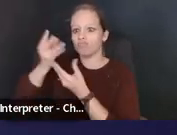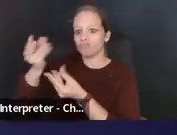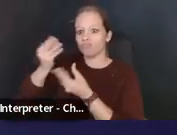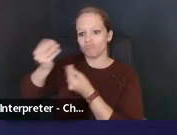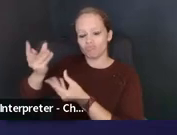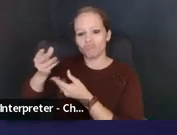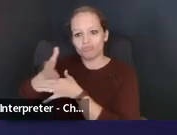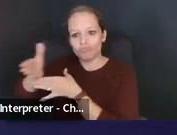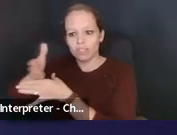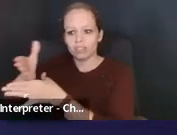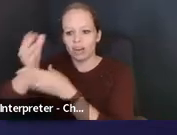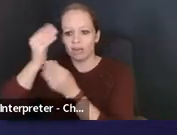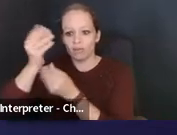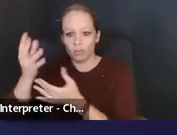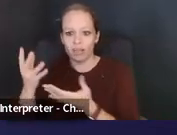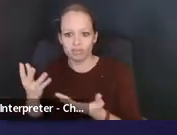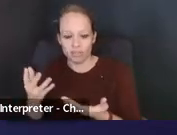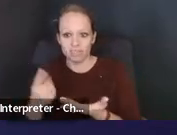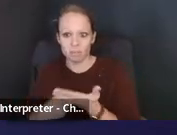word of mouth and hear about them sometimes even ahead of time.